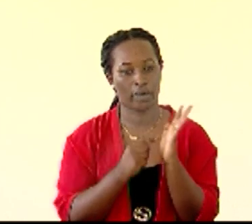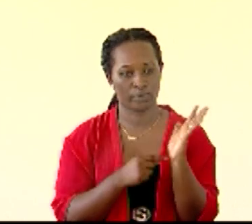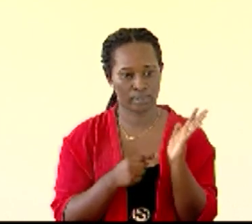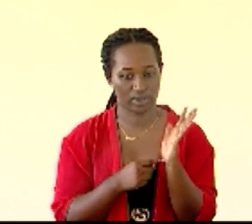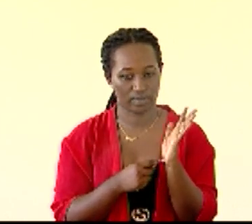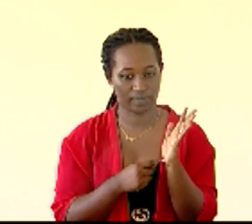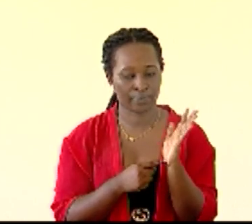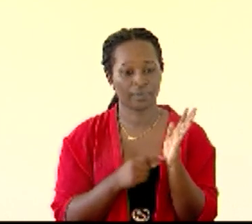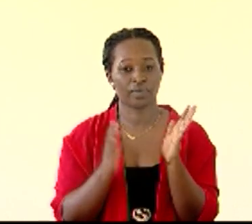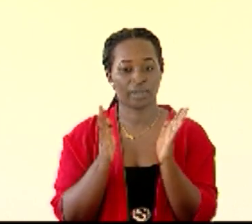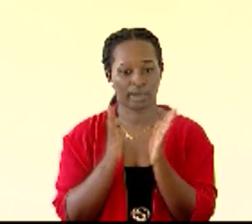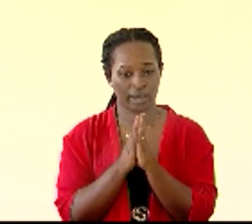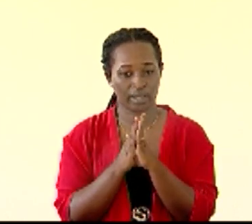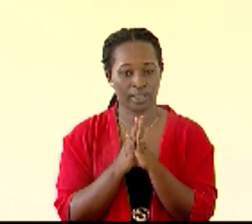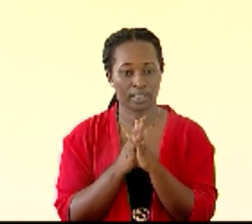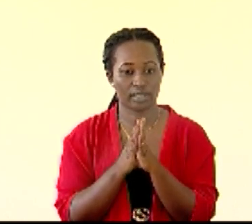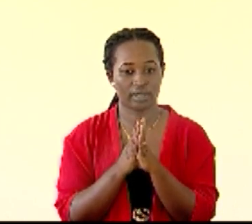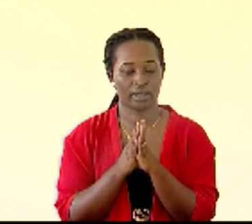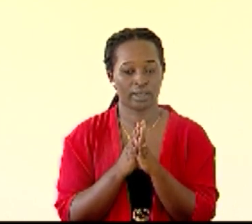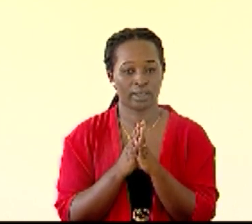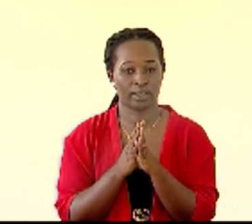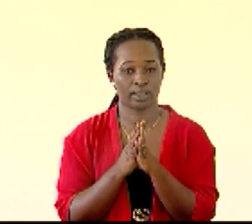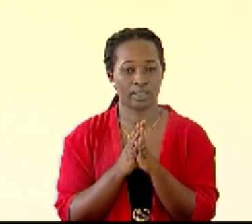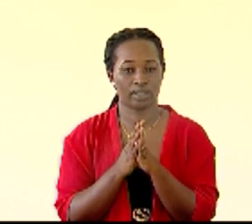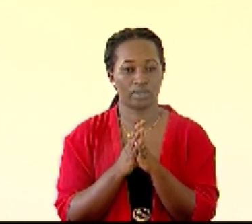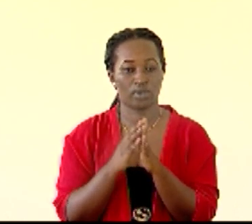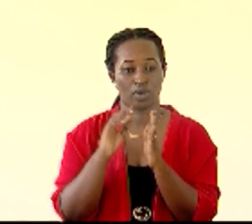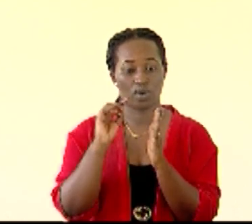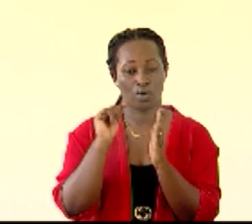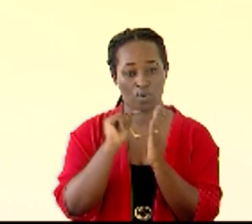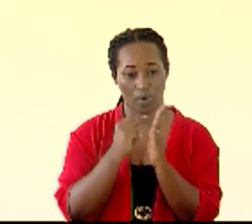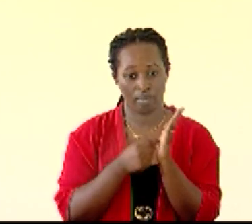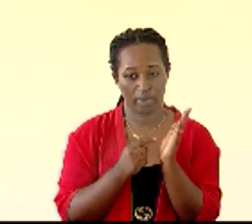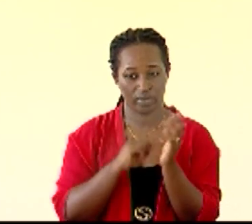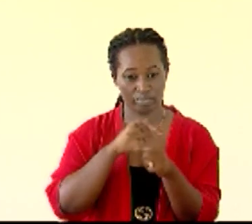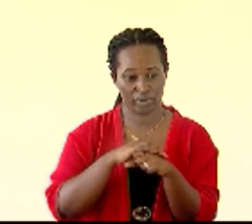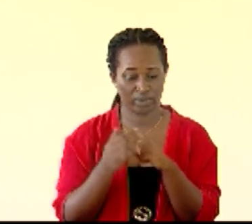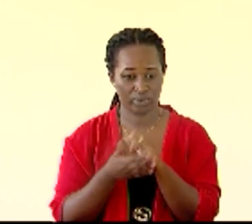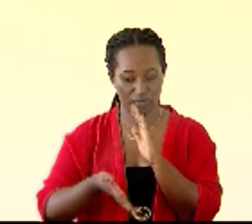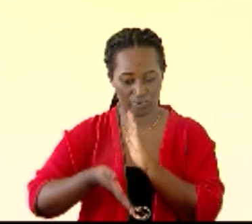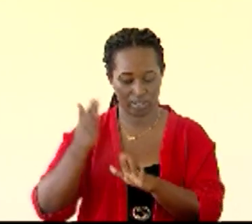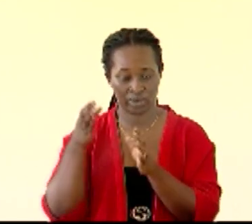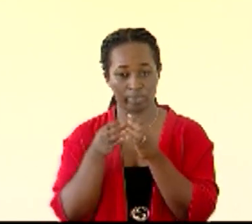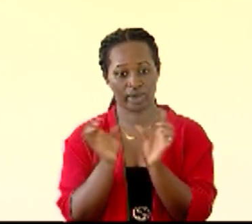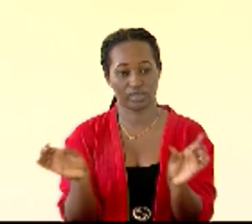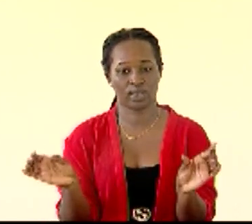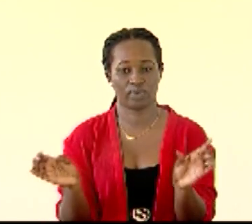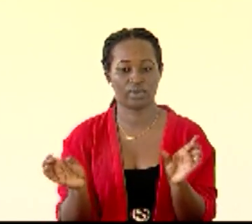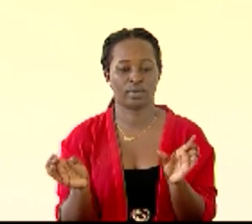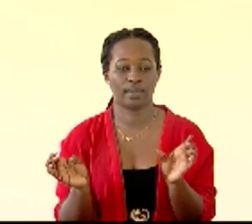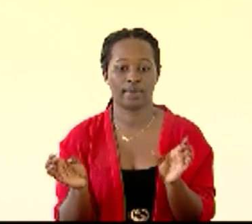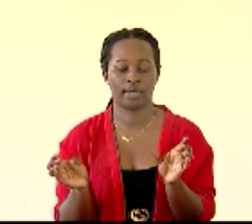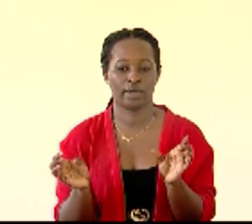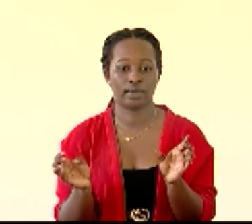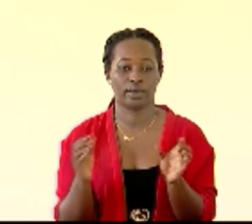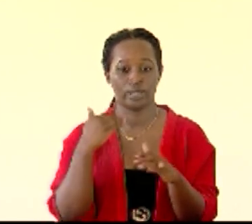An enzyme is needed, ribosco. Compound produced is so unstable that it quickly breaks down. The